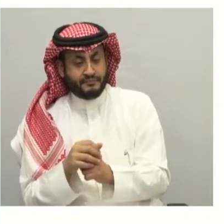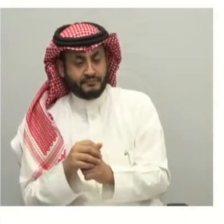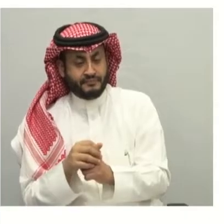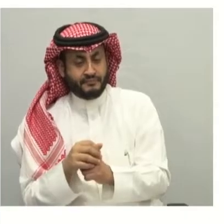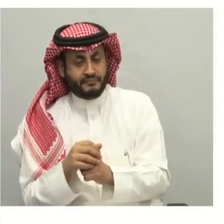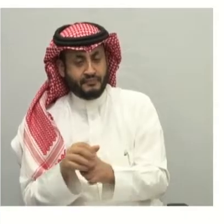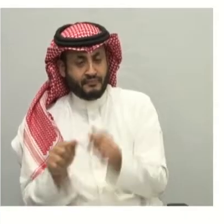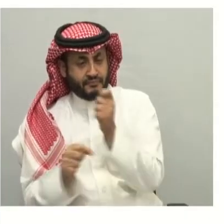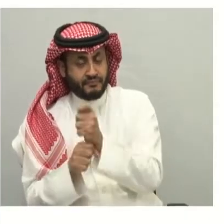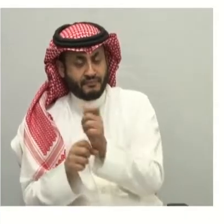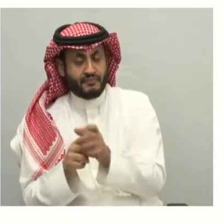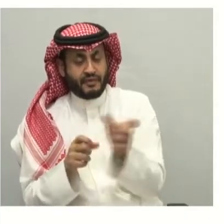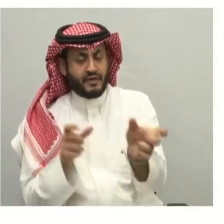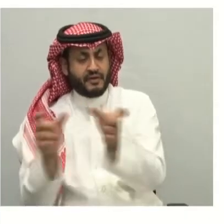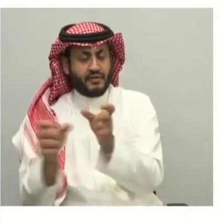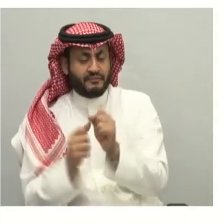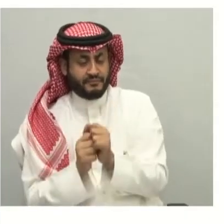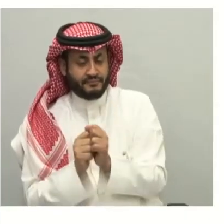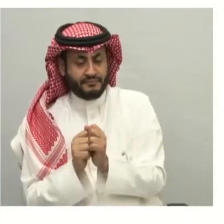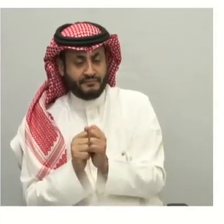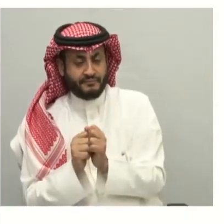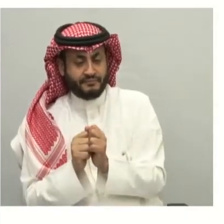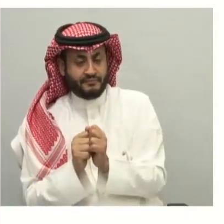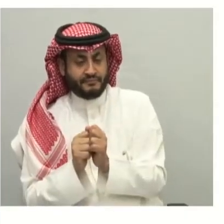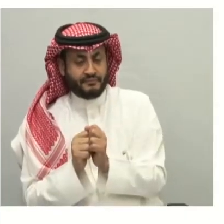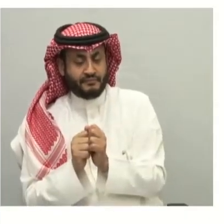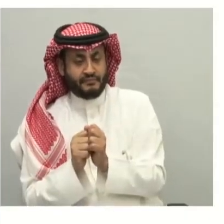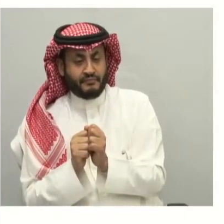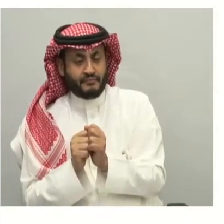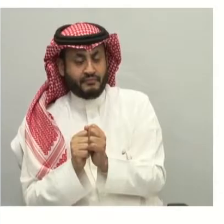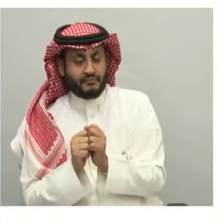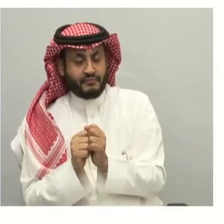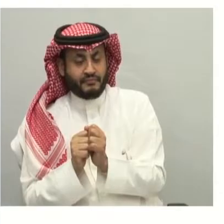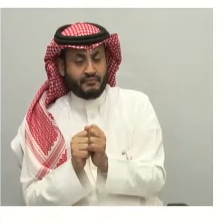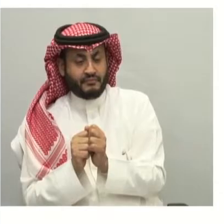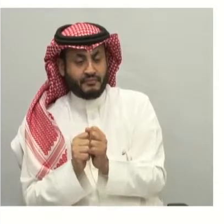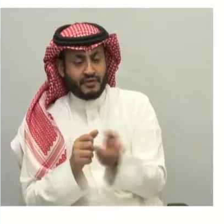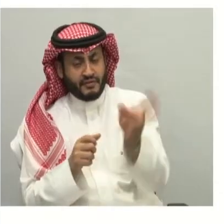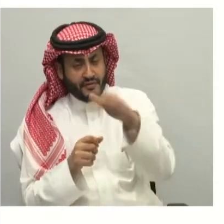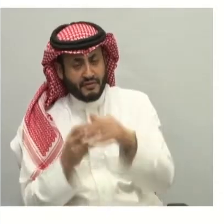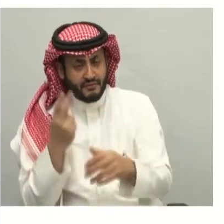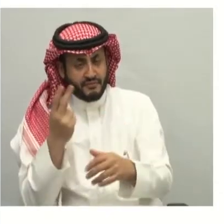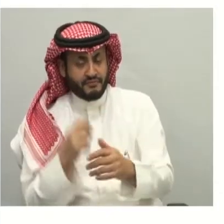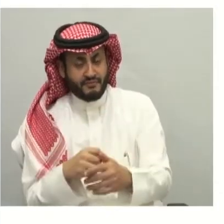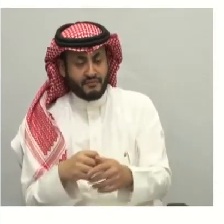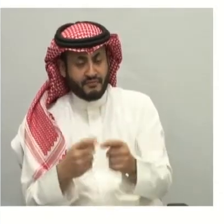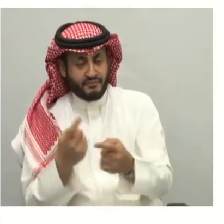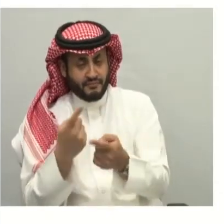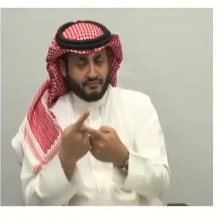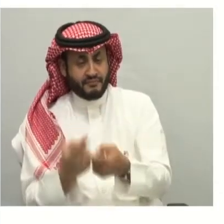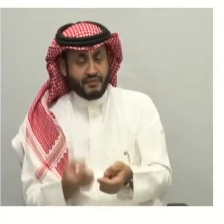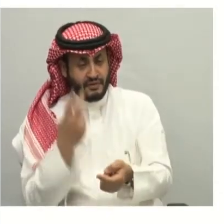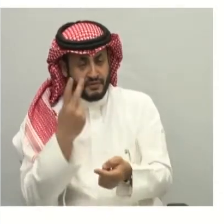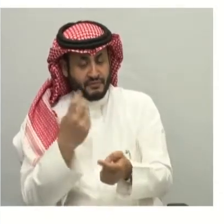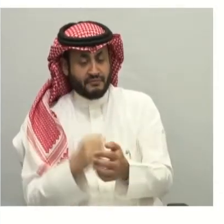for number two, we said we start with subject pronoun. In this case, the subject pronoun is they, and the verb to be is